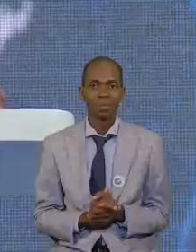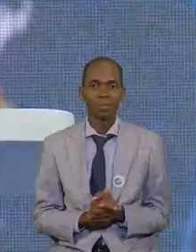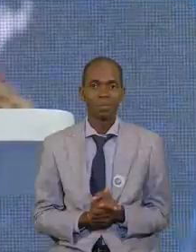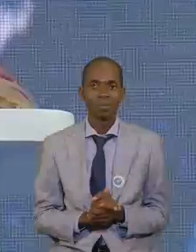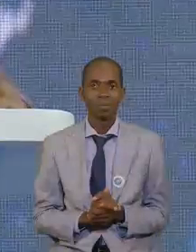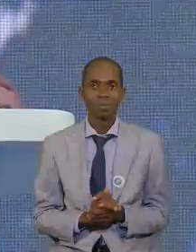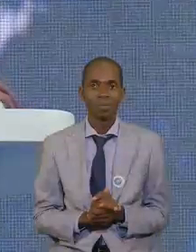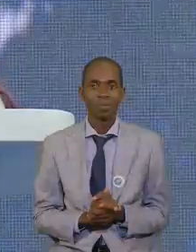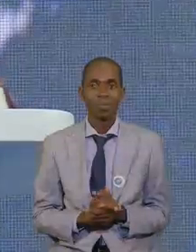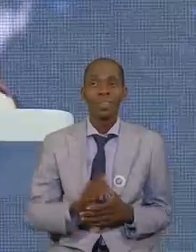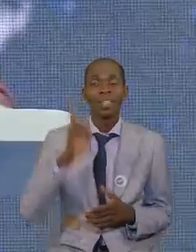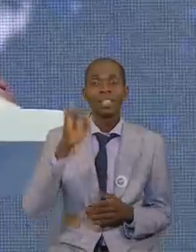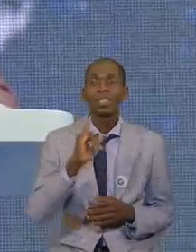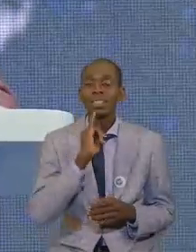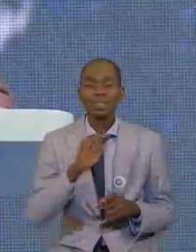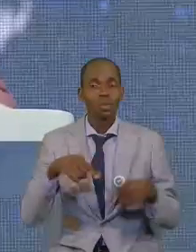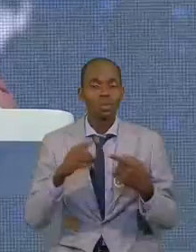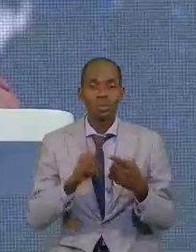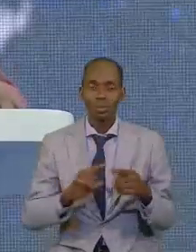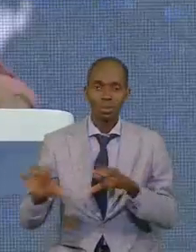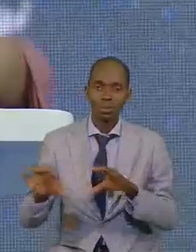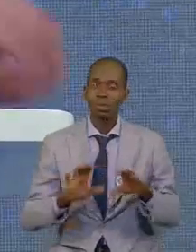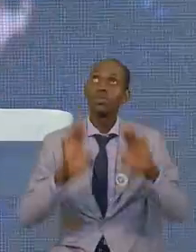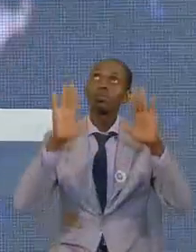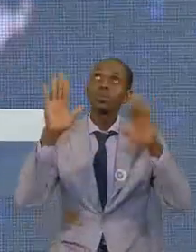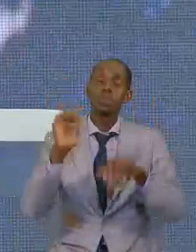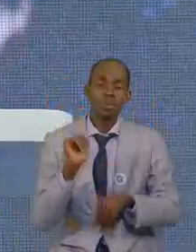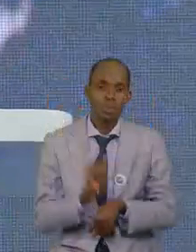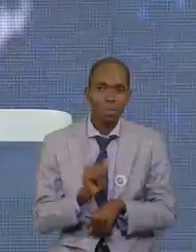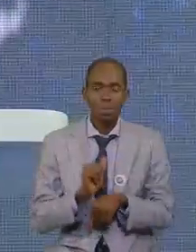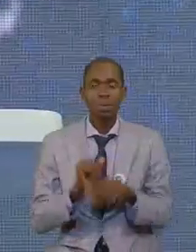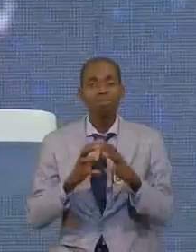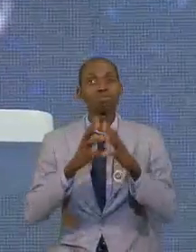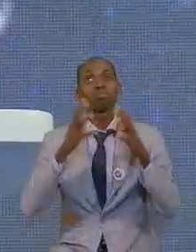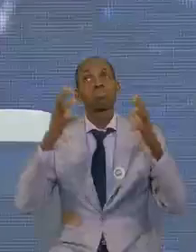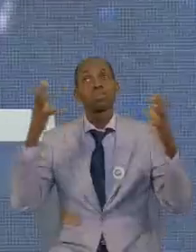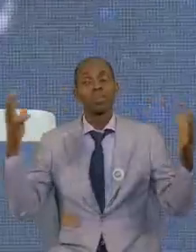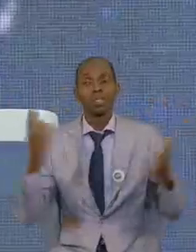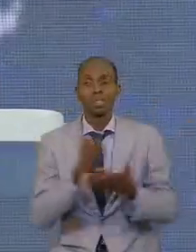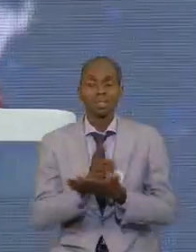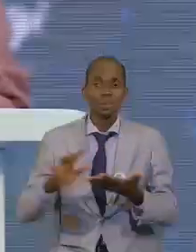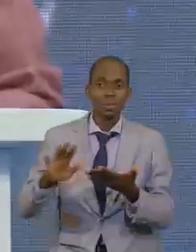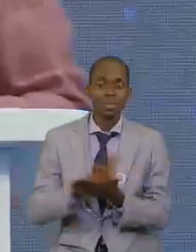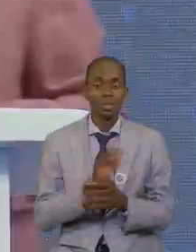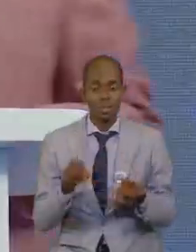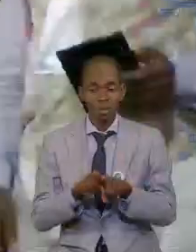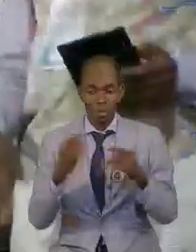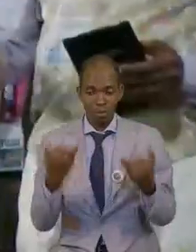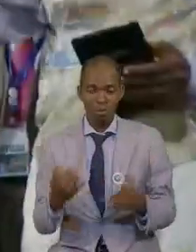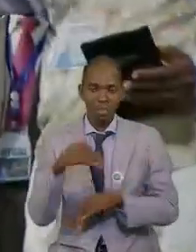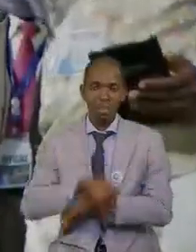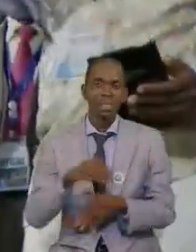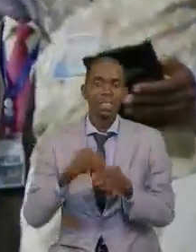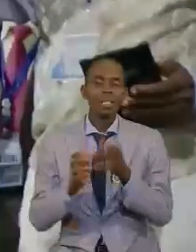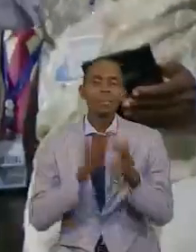It's going to work miraculously, abundantly, supernaturally, even tonight in Jesus'